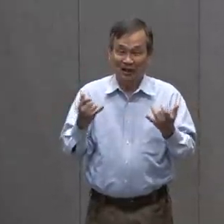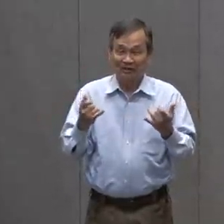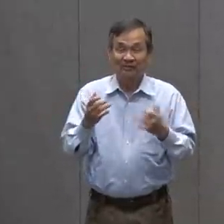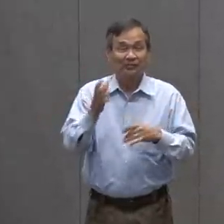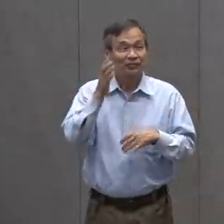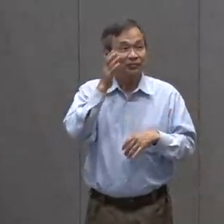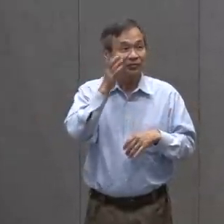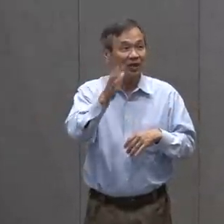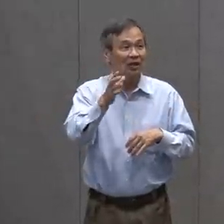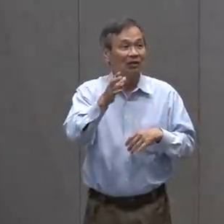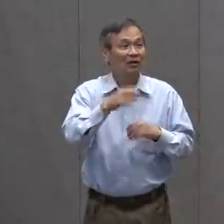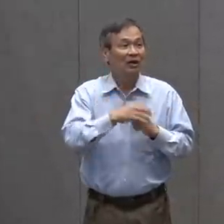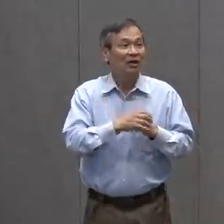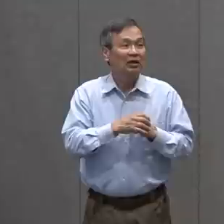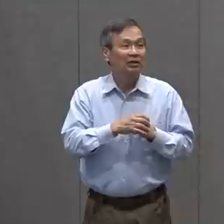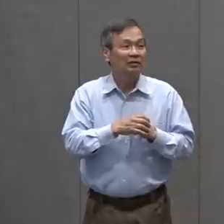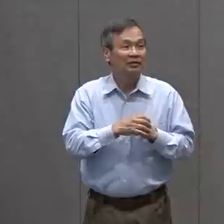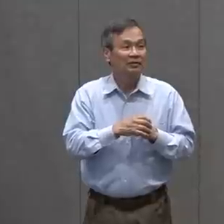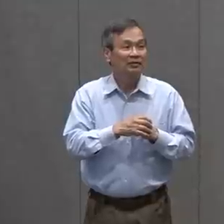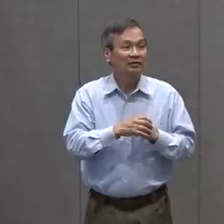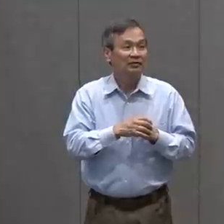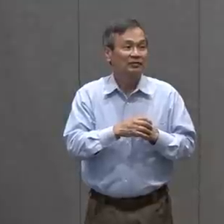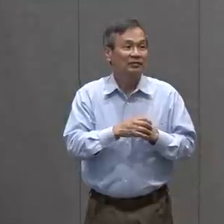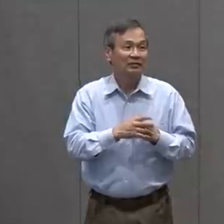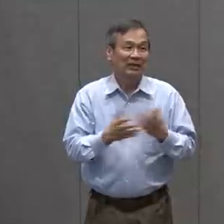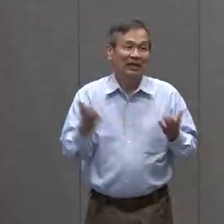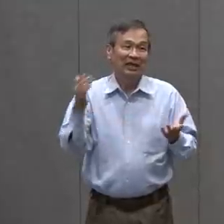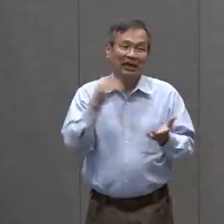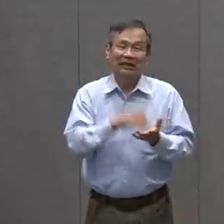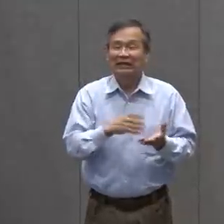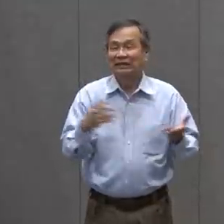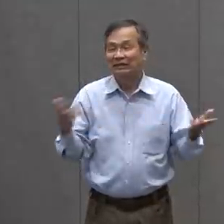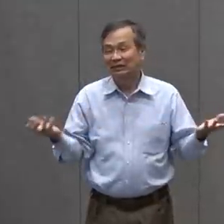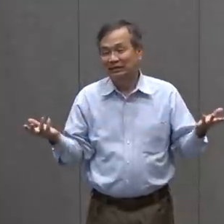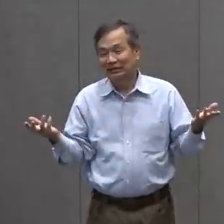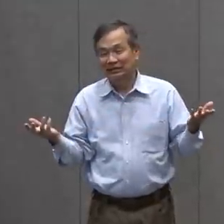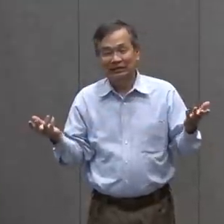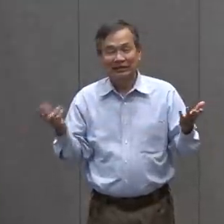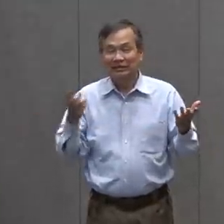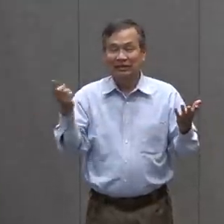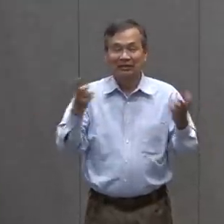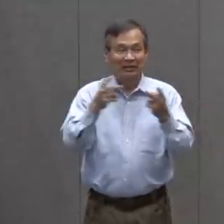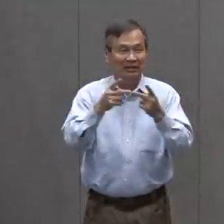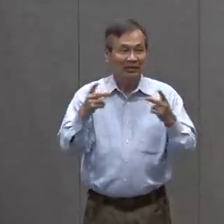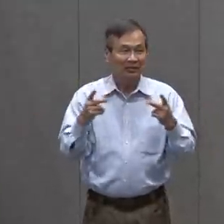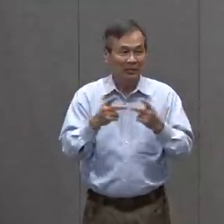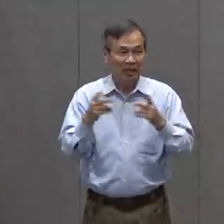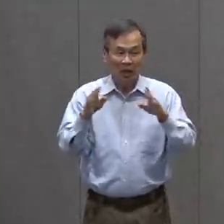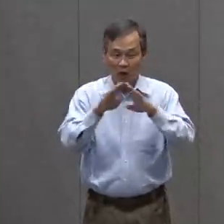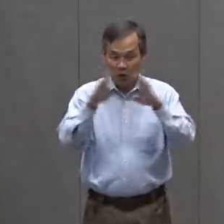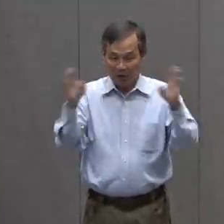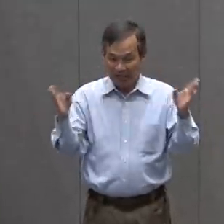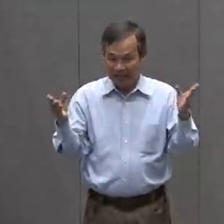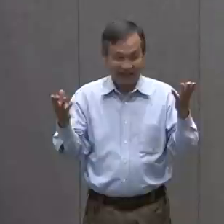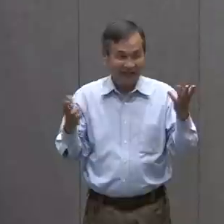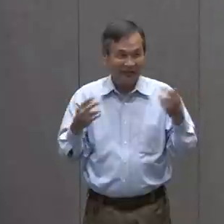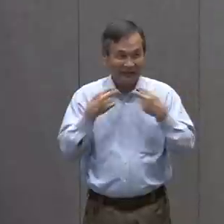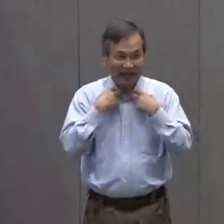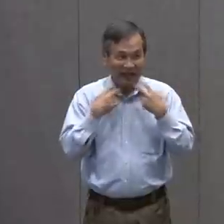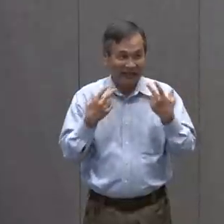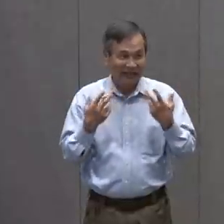ahead and have to find another place to move. So again, I got to find something that's an open space. And here we're kind of like at a